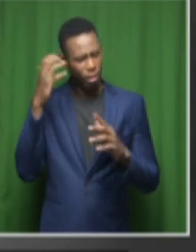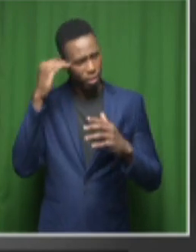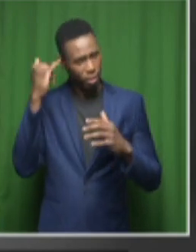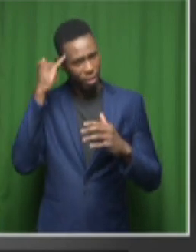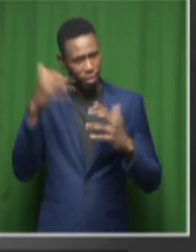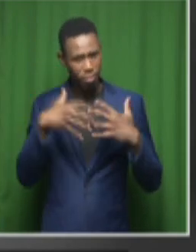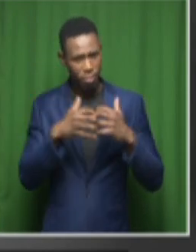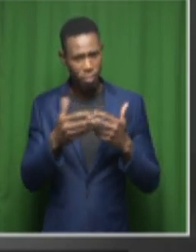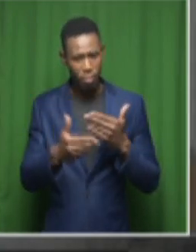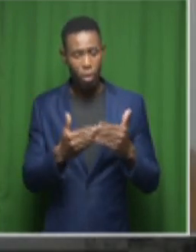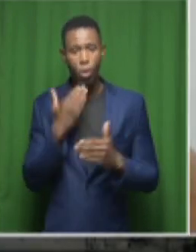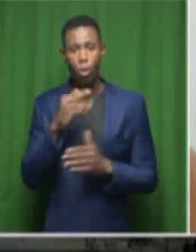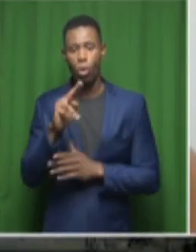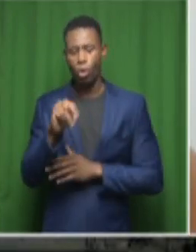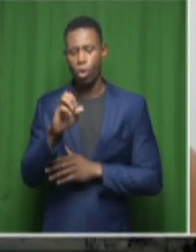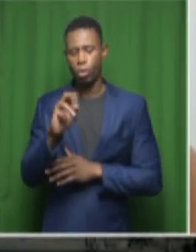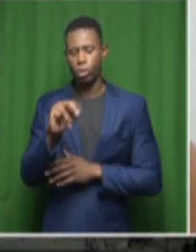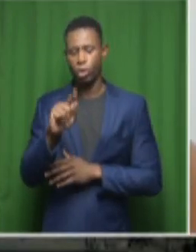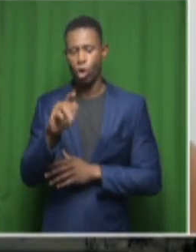you so much for joining us. Welcome to Morning Live.